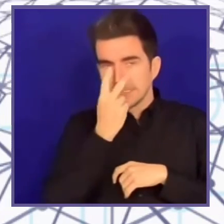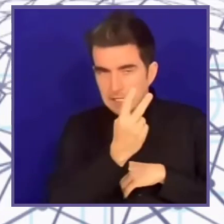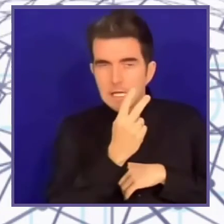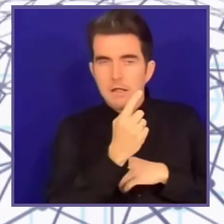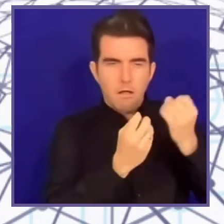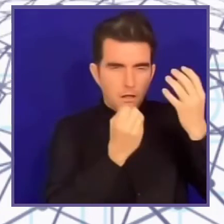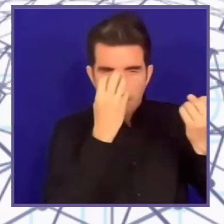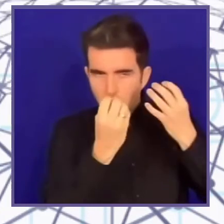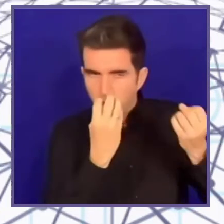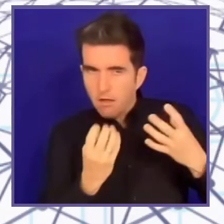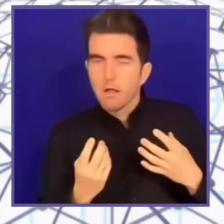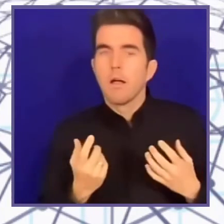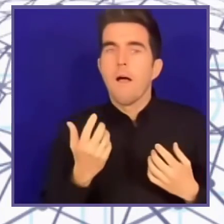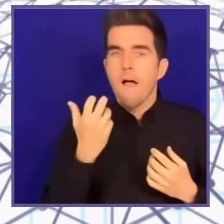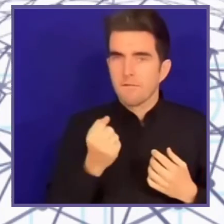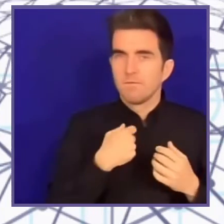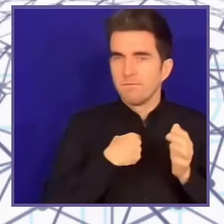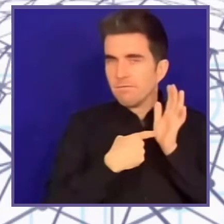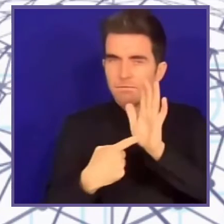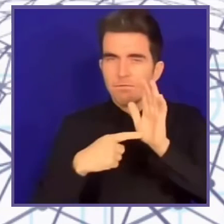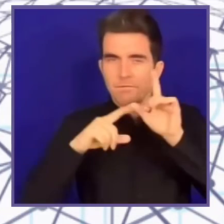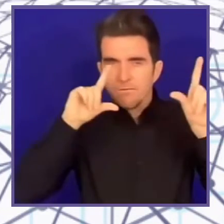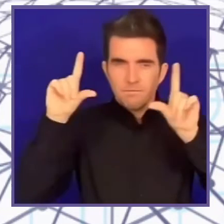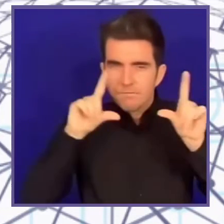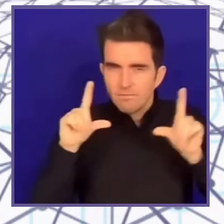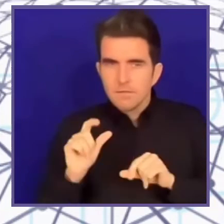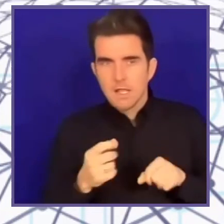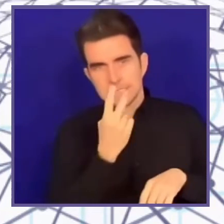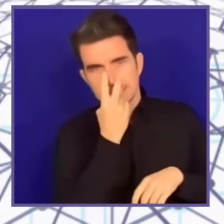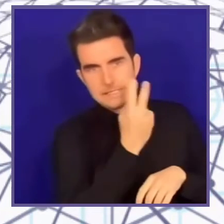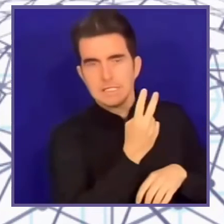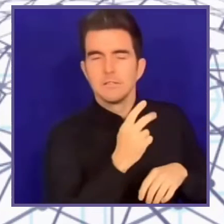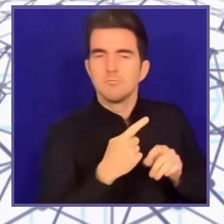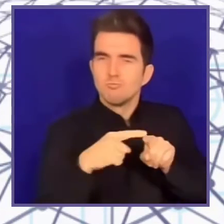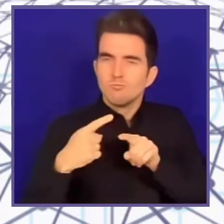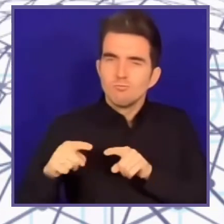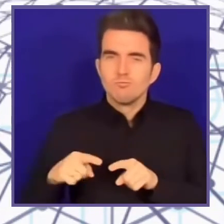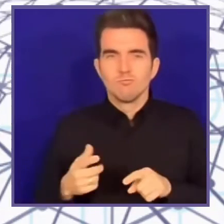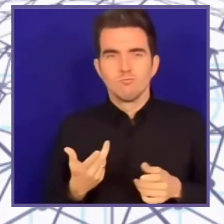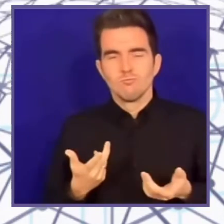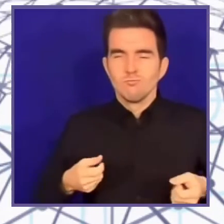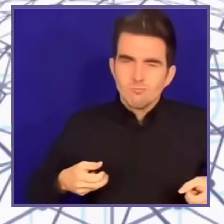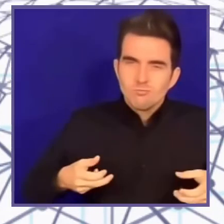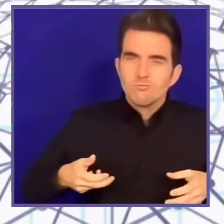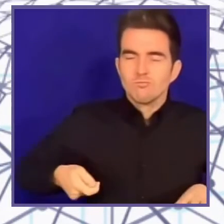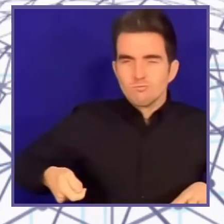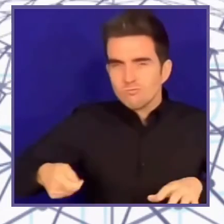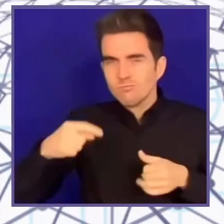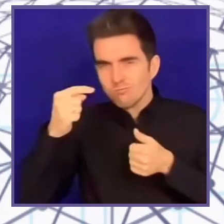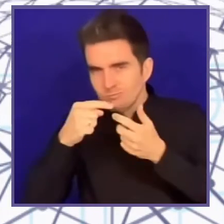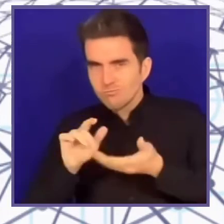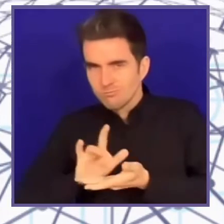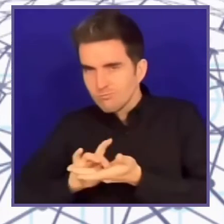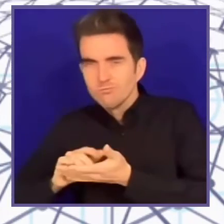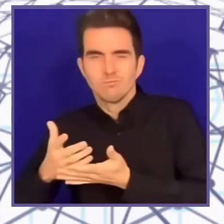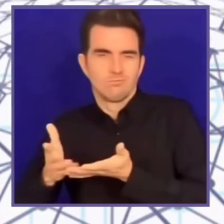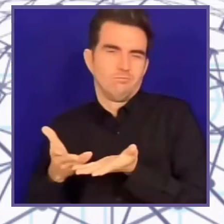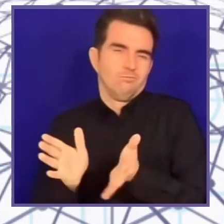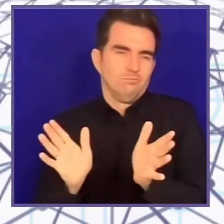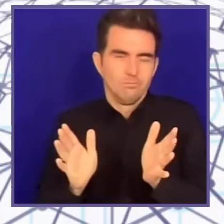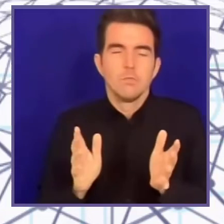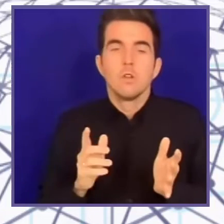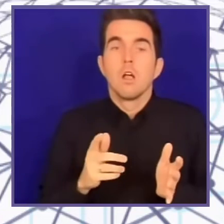We organized a Sports for All event last year where we had adapted sports for people to